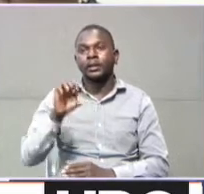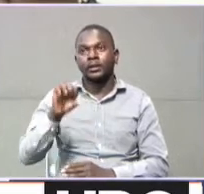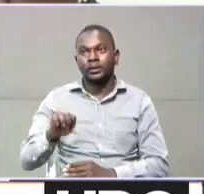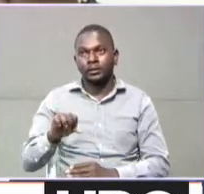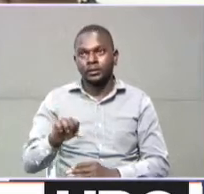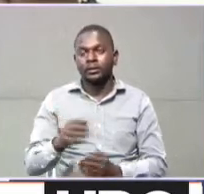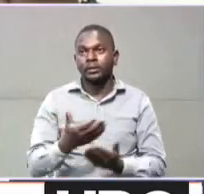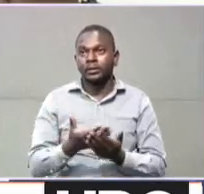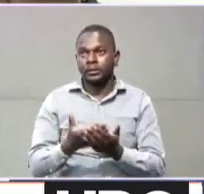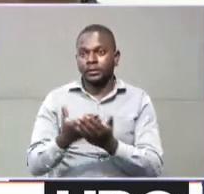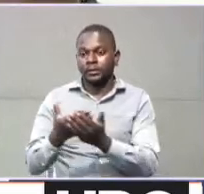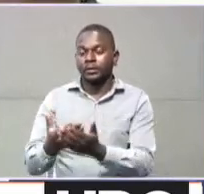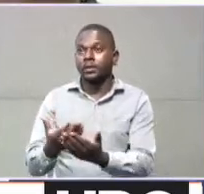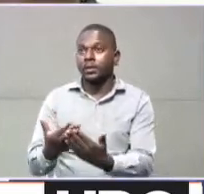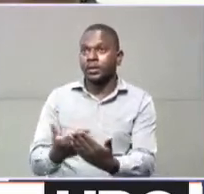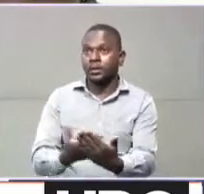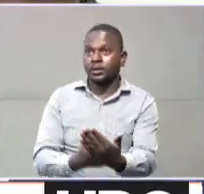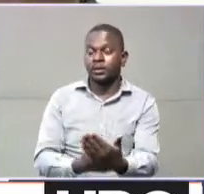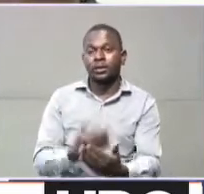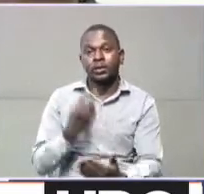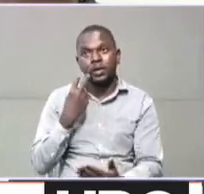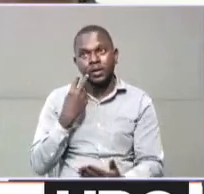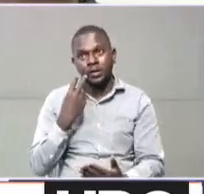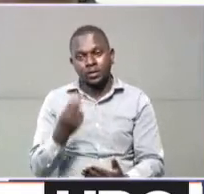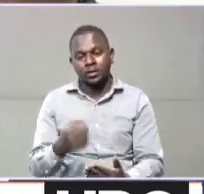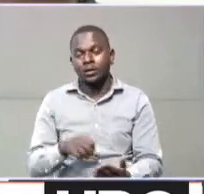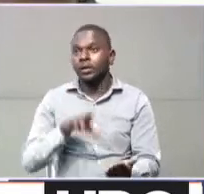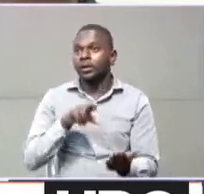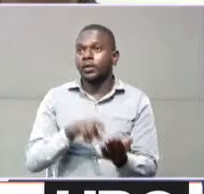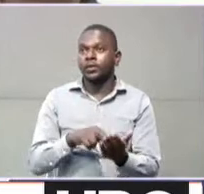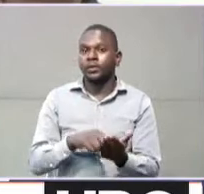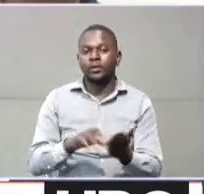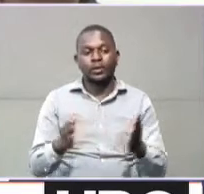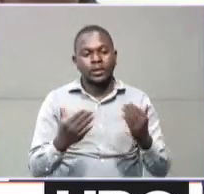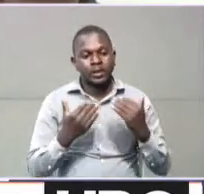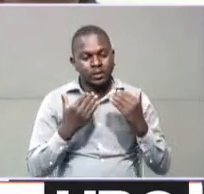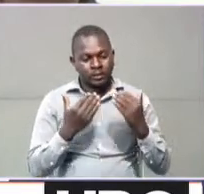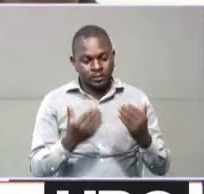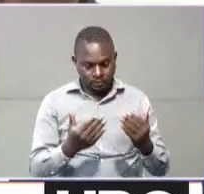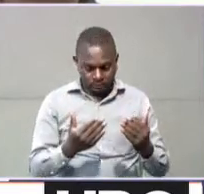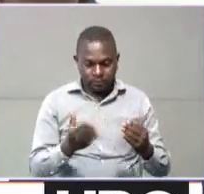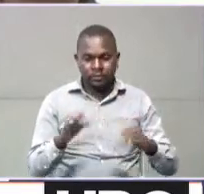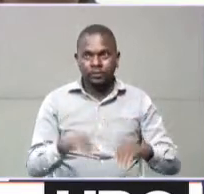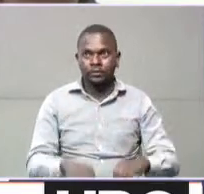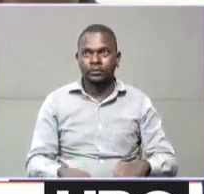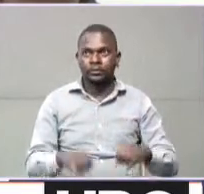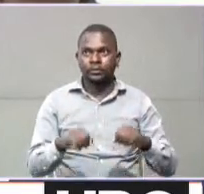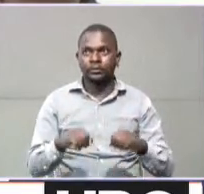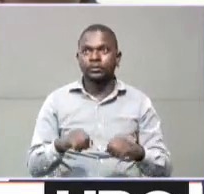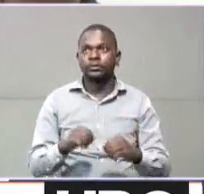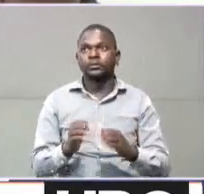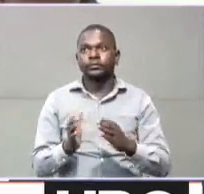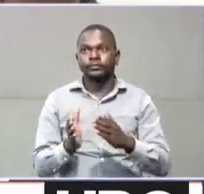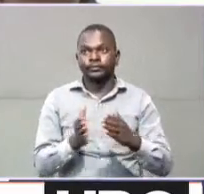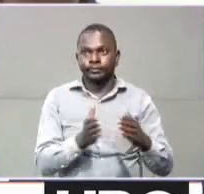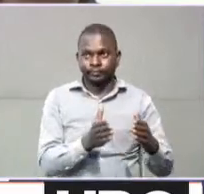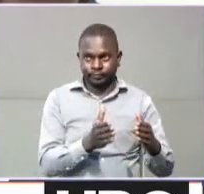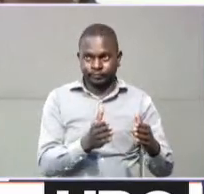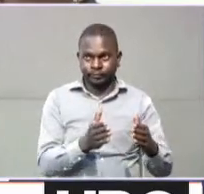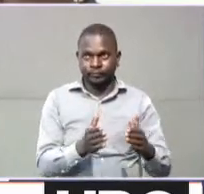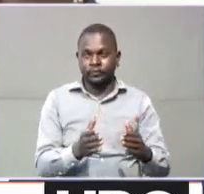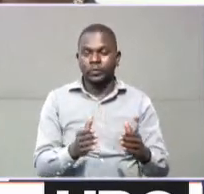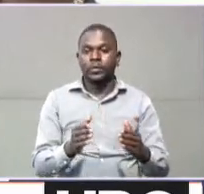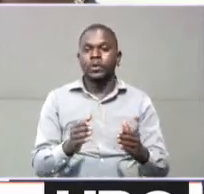begs to present its report with observations and the recommendation thank you chair kindly let's stand over this item it's